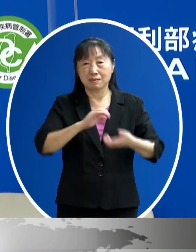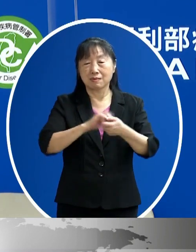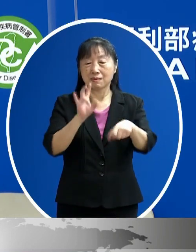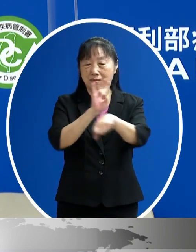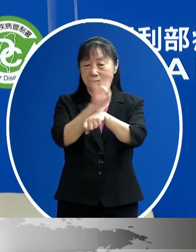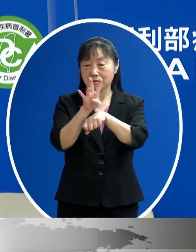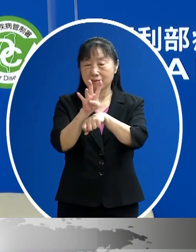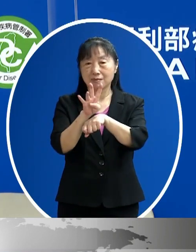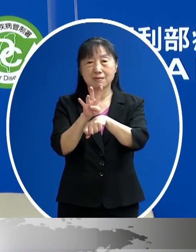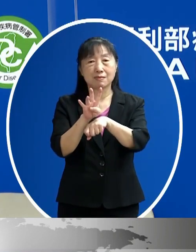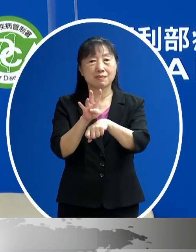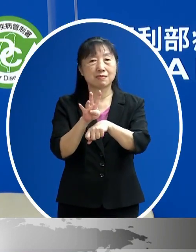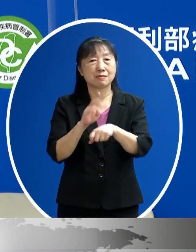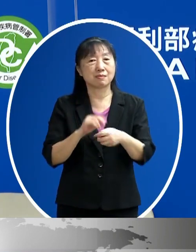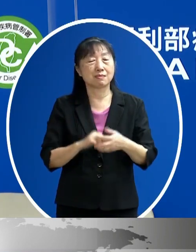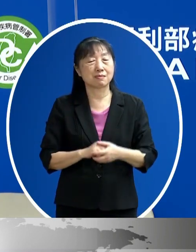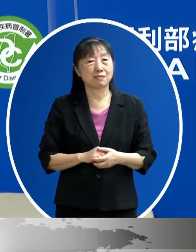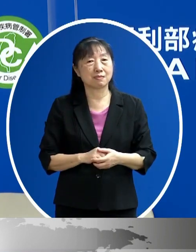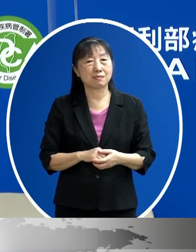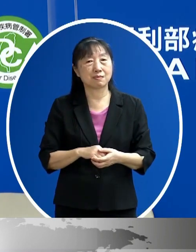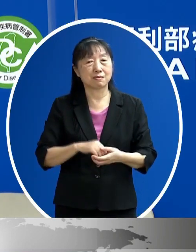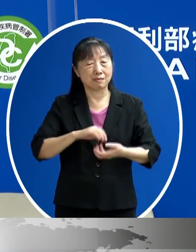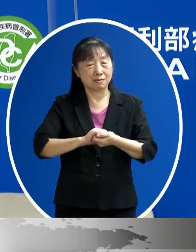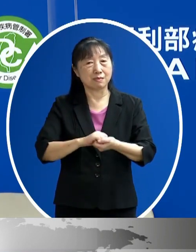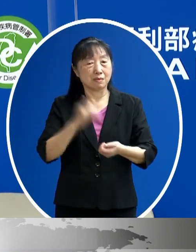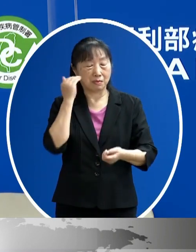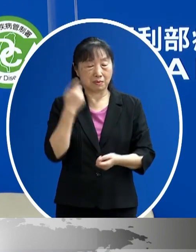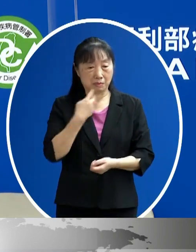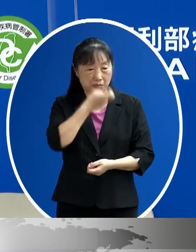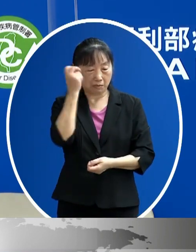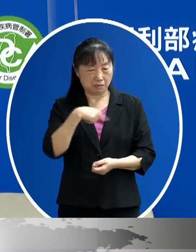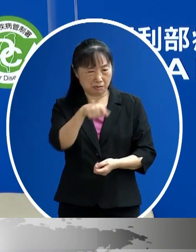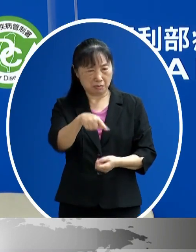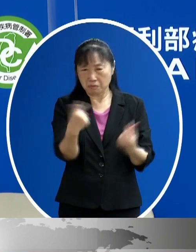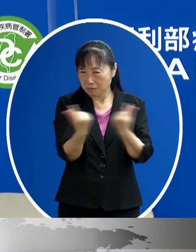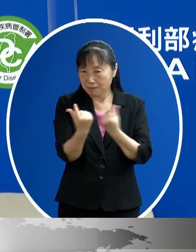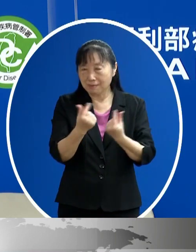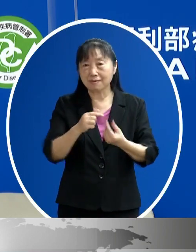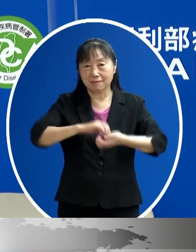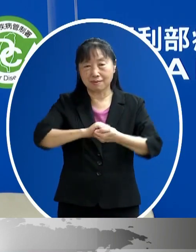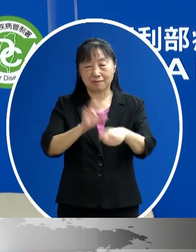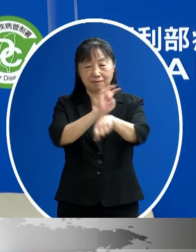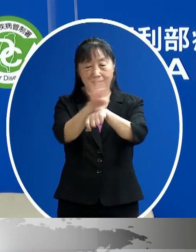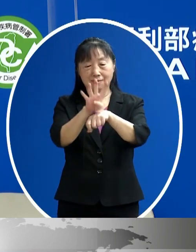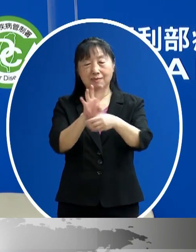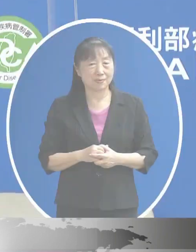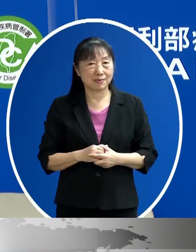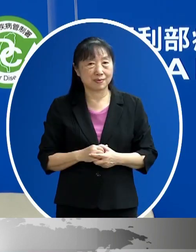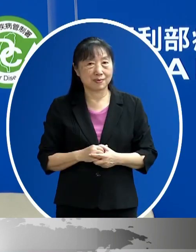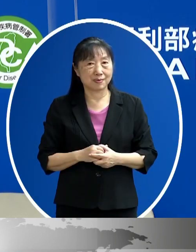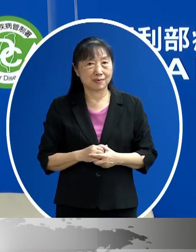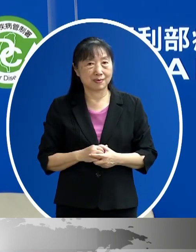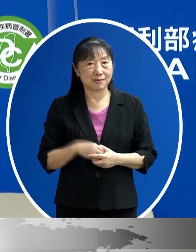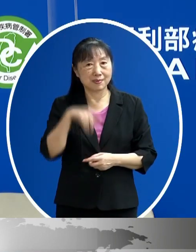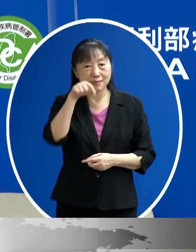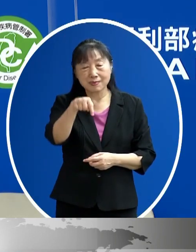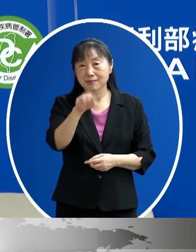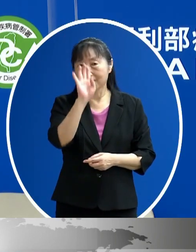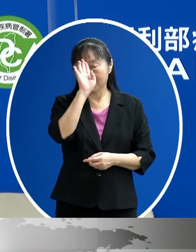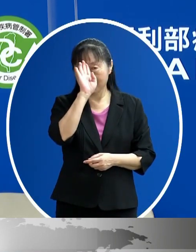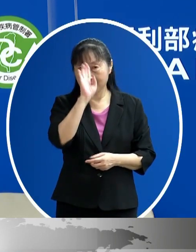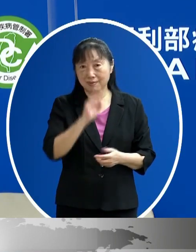2 notifiable infectious diseases. And at the top of the list, you'll find monkeypox. The main thing with this designation